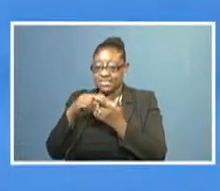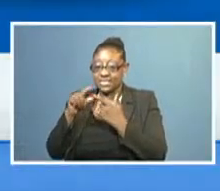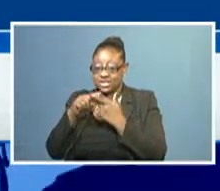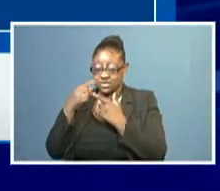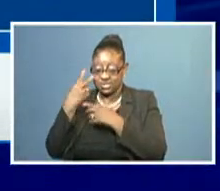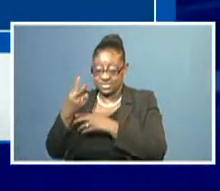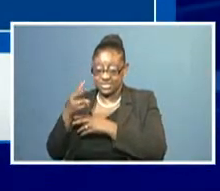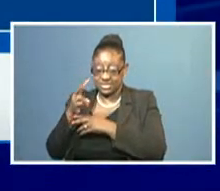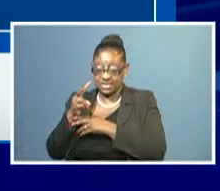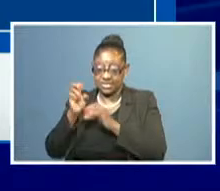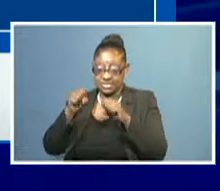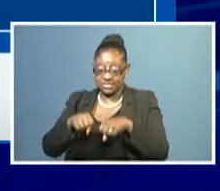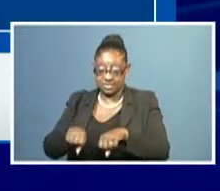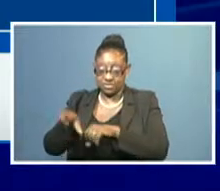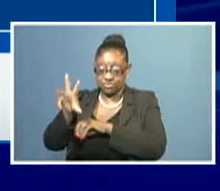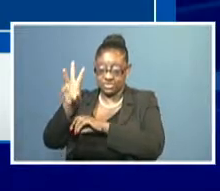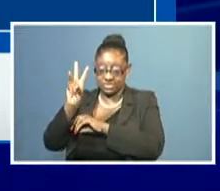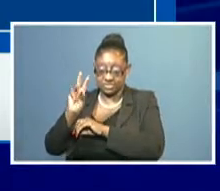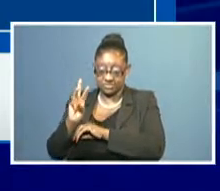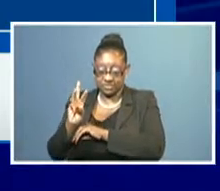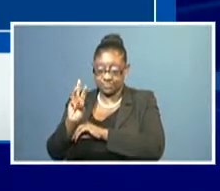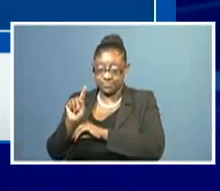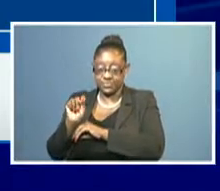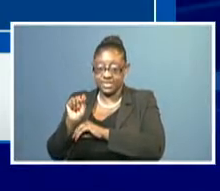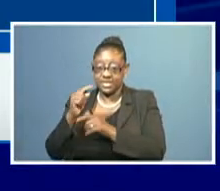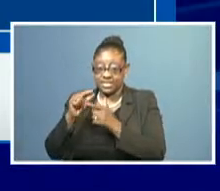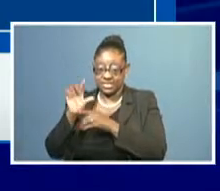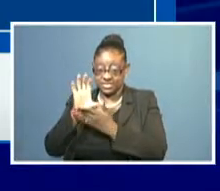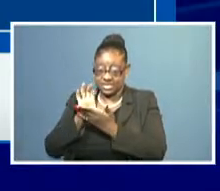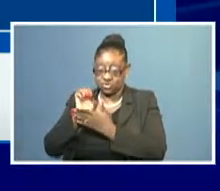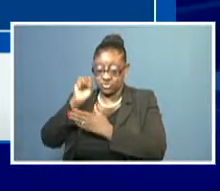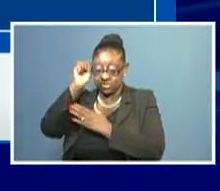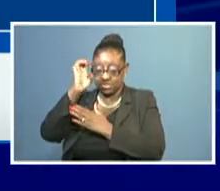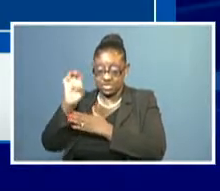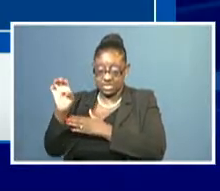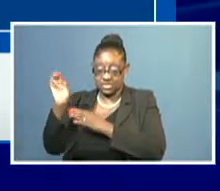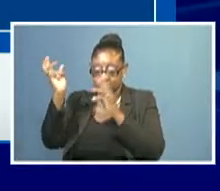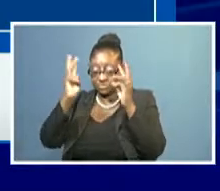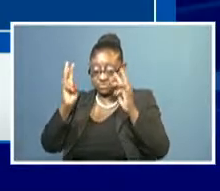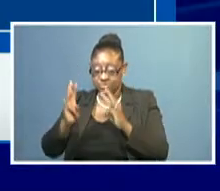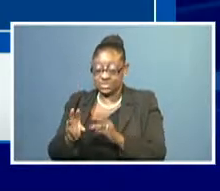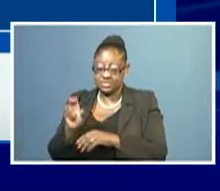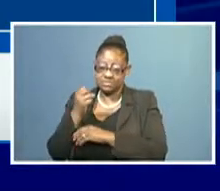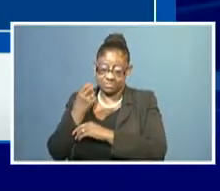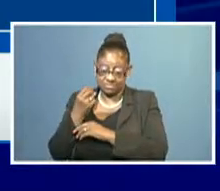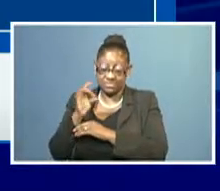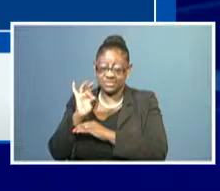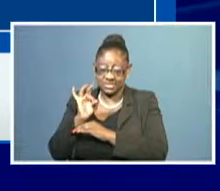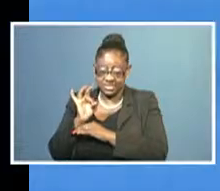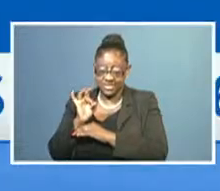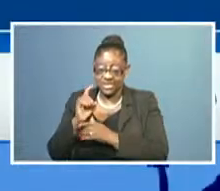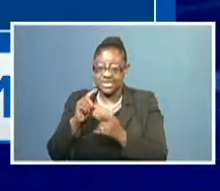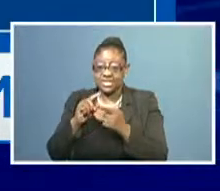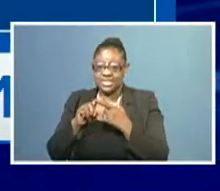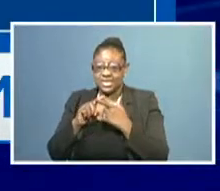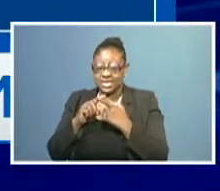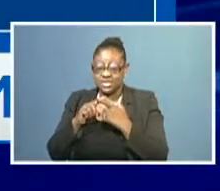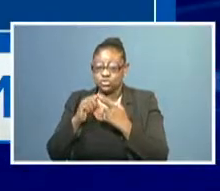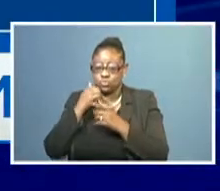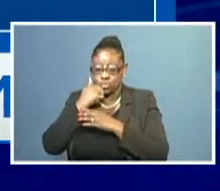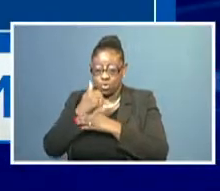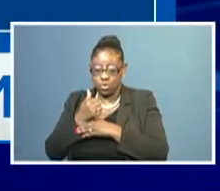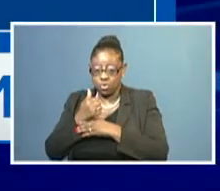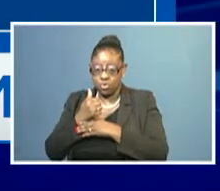this evening. In the central and southeastern islands, southeasterly winds at 12 to 18 knots, wave heights 3 to 6 feet with caution flags in place. And then